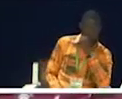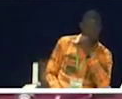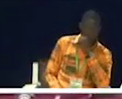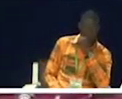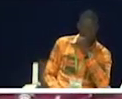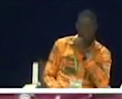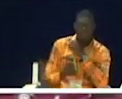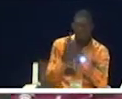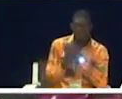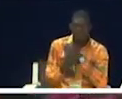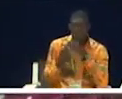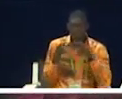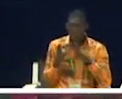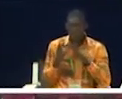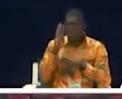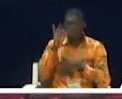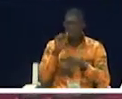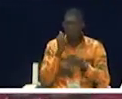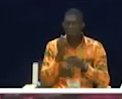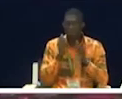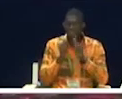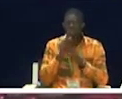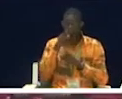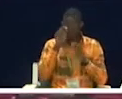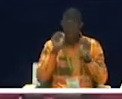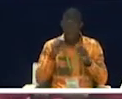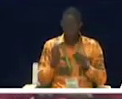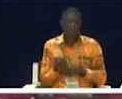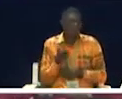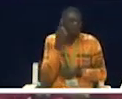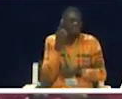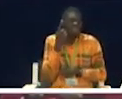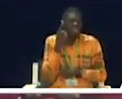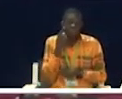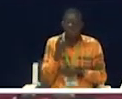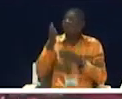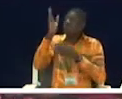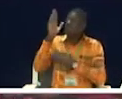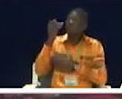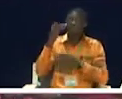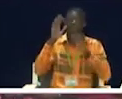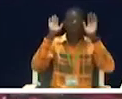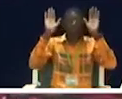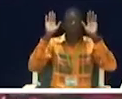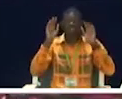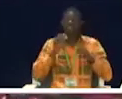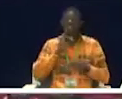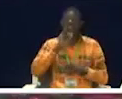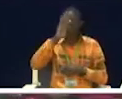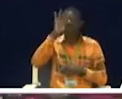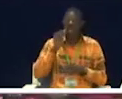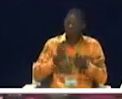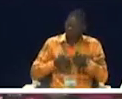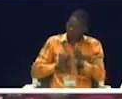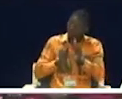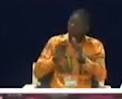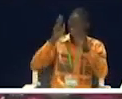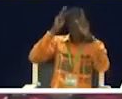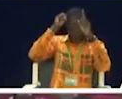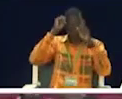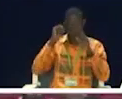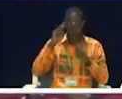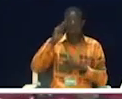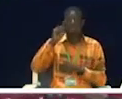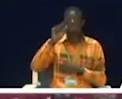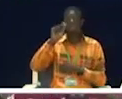The only way by which, the first way by which you can understand the God of wonders is by following him. Matthew chapter